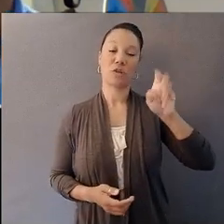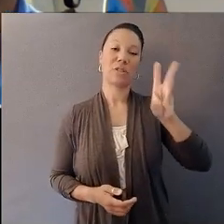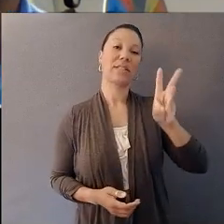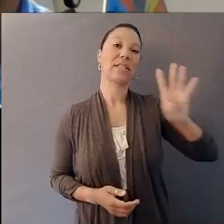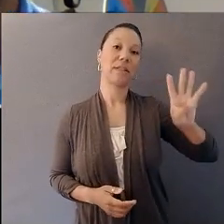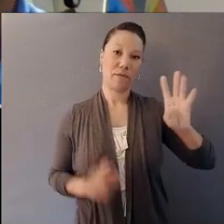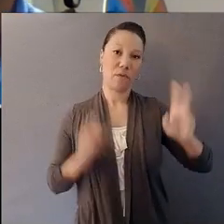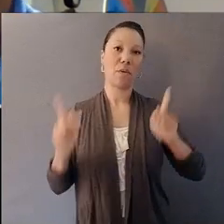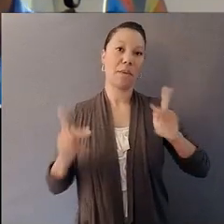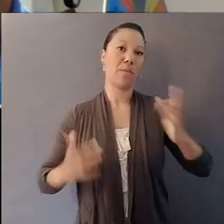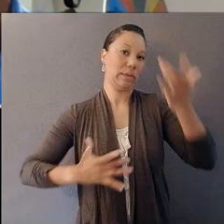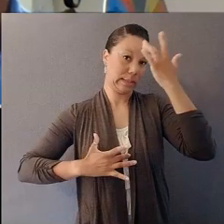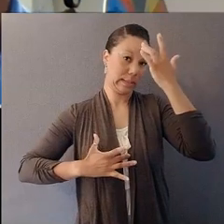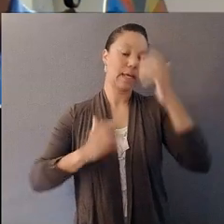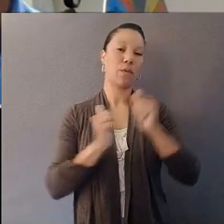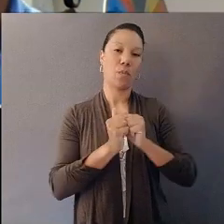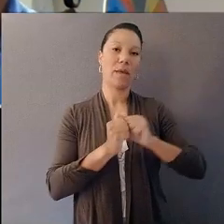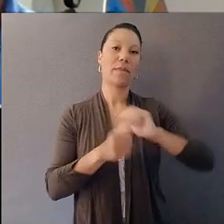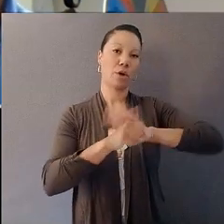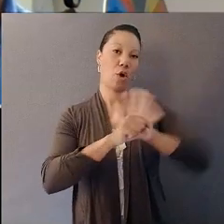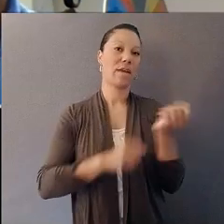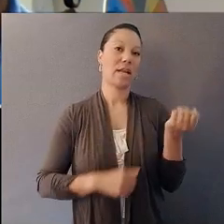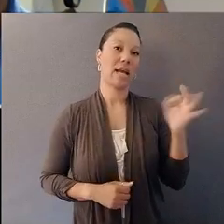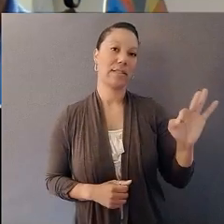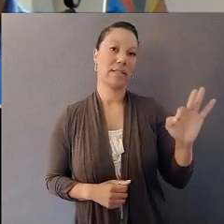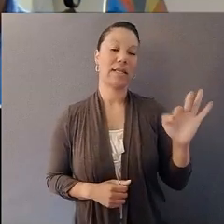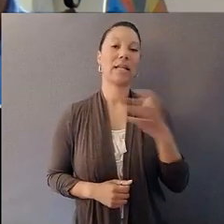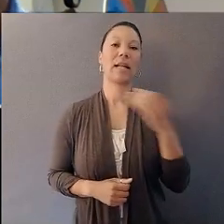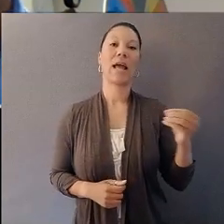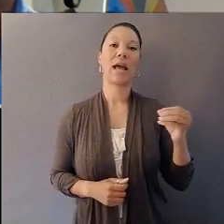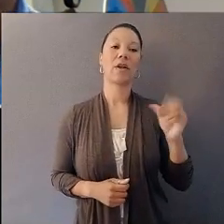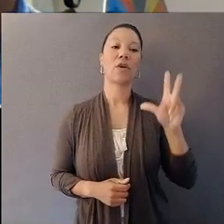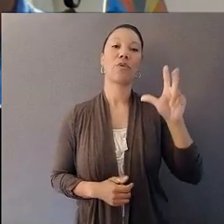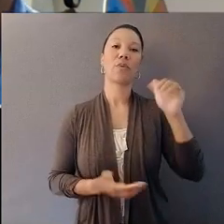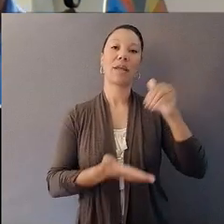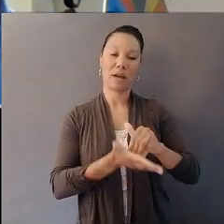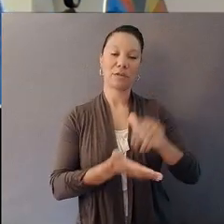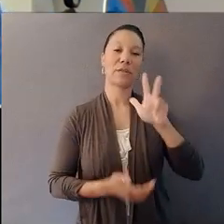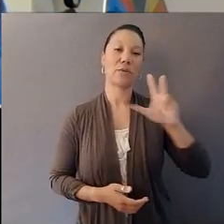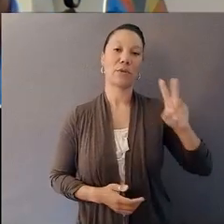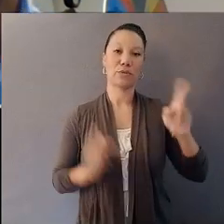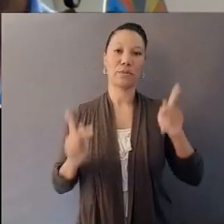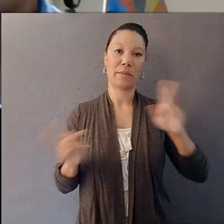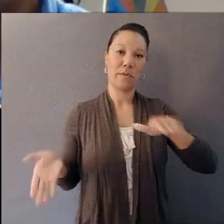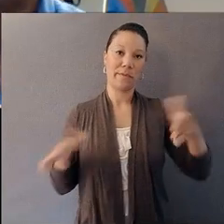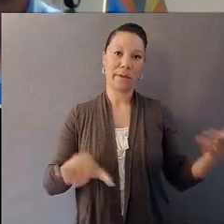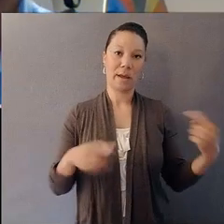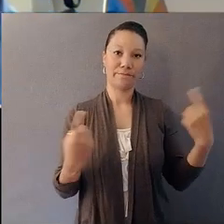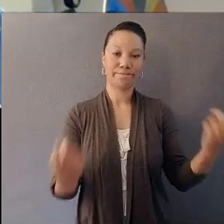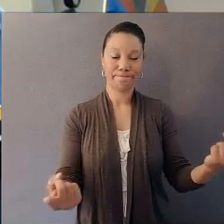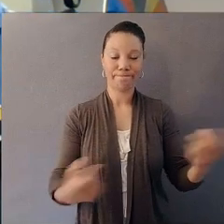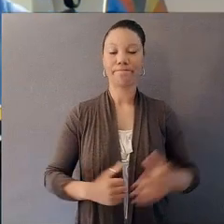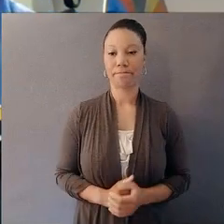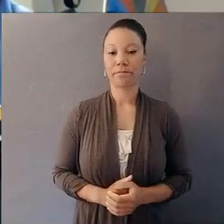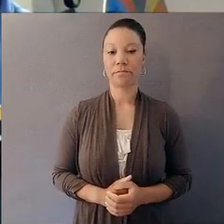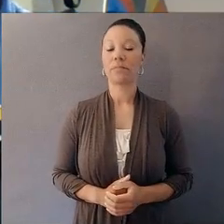73,164 total cases of COVID-19 with 3,032 deaths. Wow. So XANTHI, don't forget